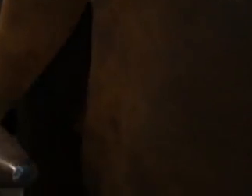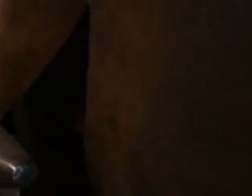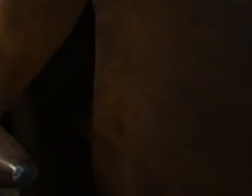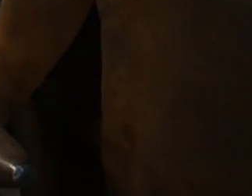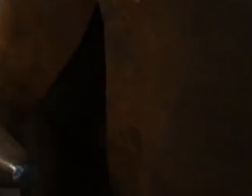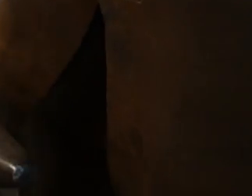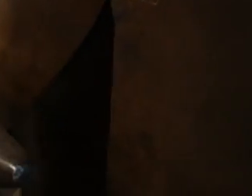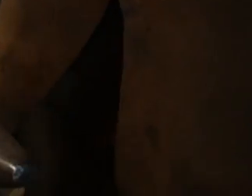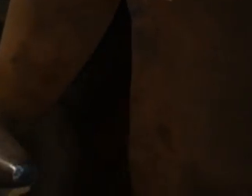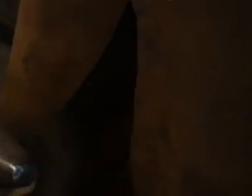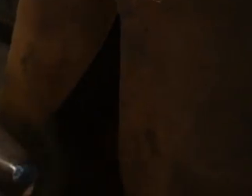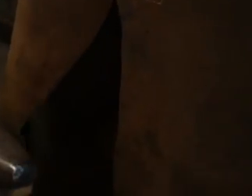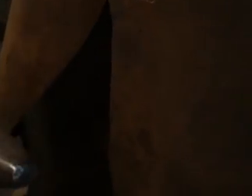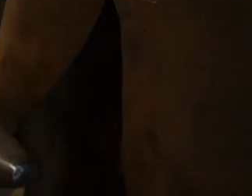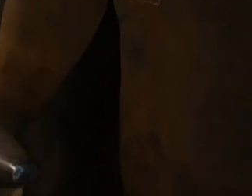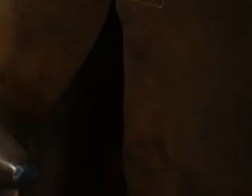it.